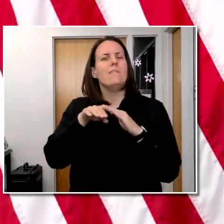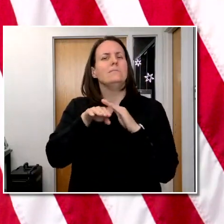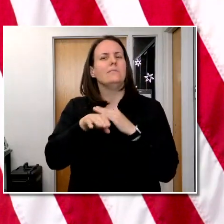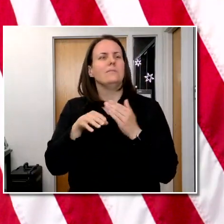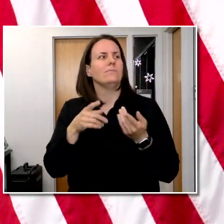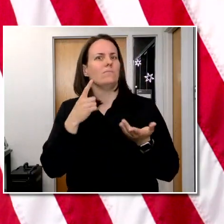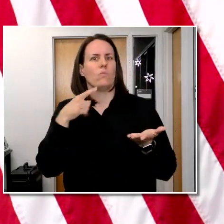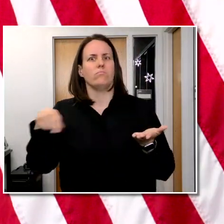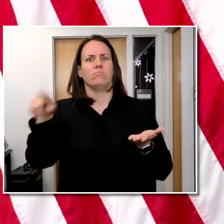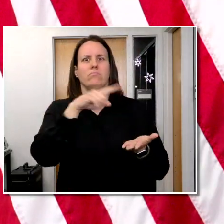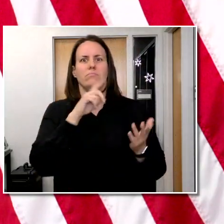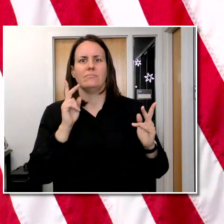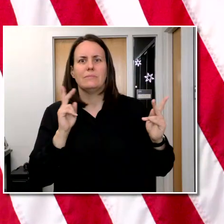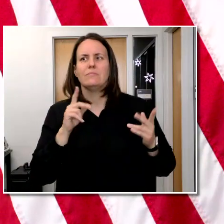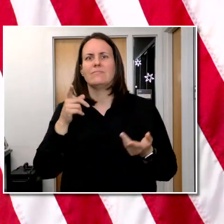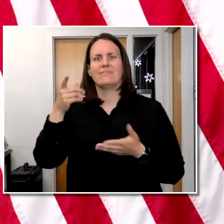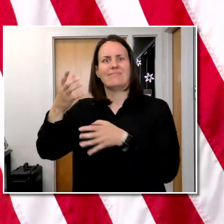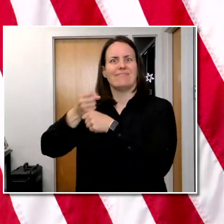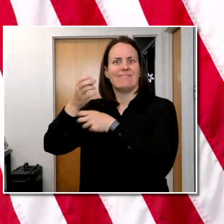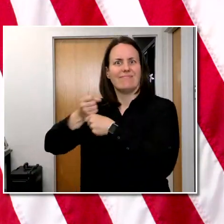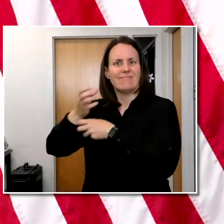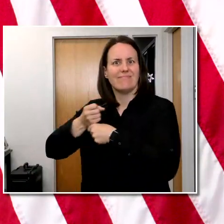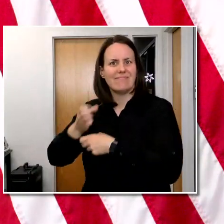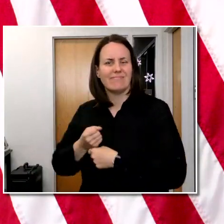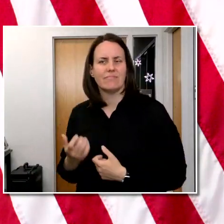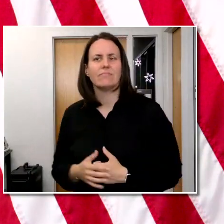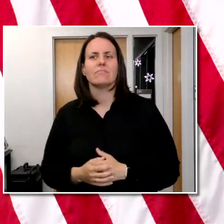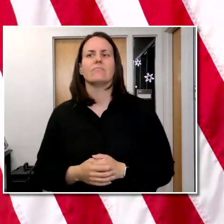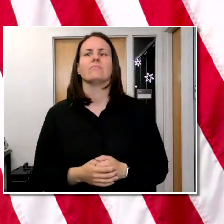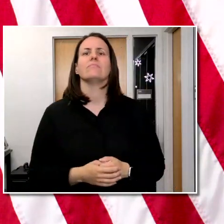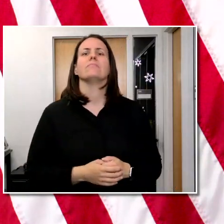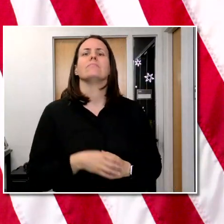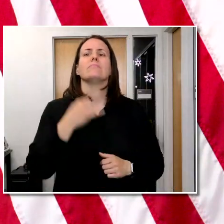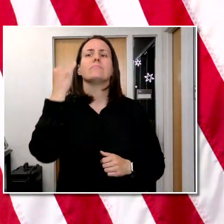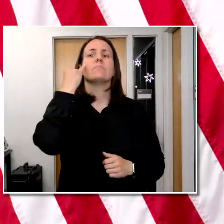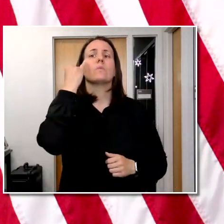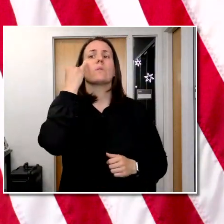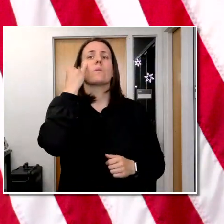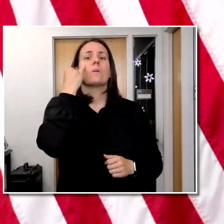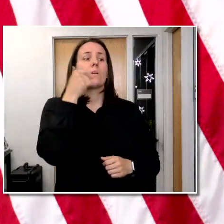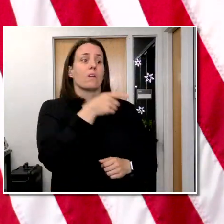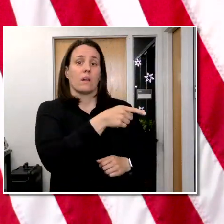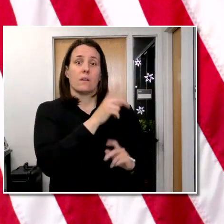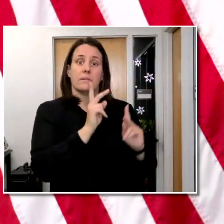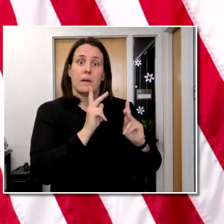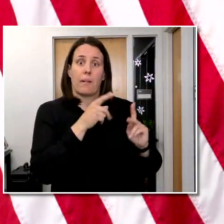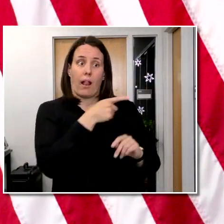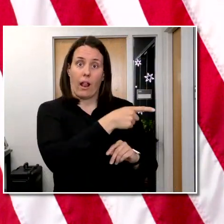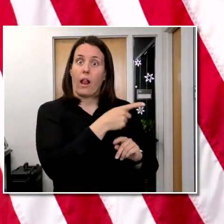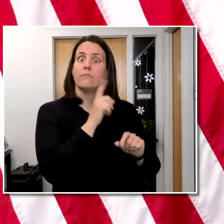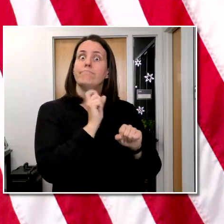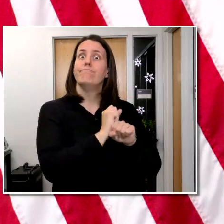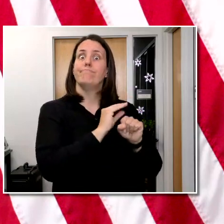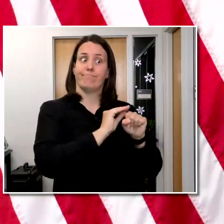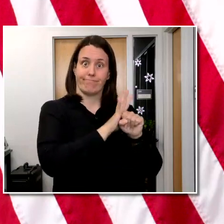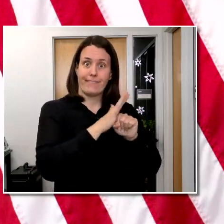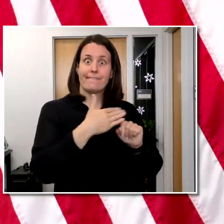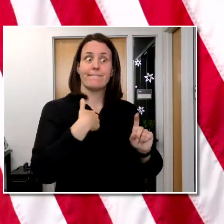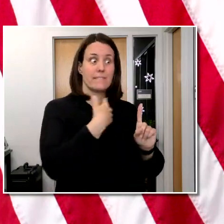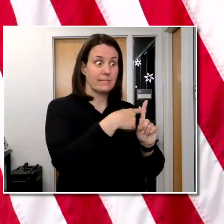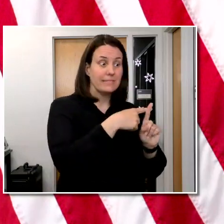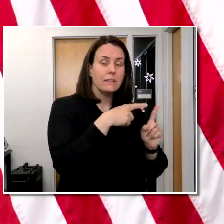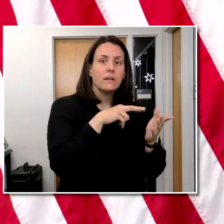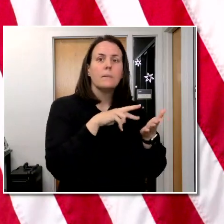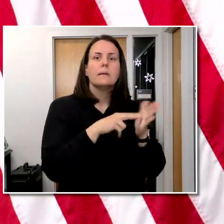will also need access to patient care. That is why Governor Evers and Secretary-designate Palm have issued